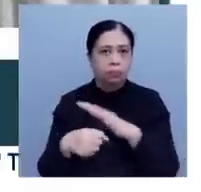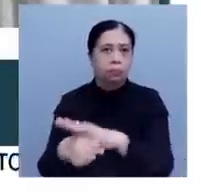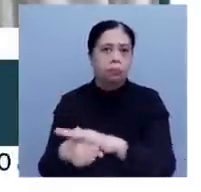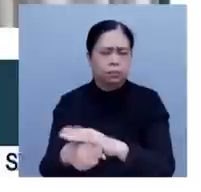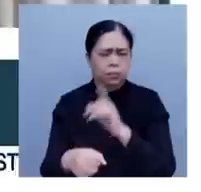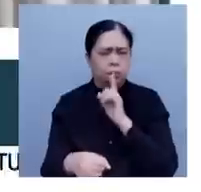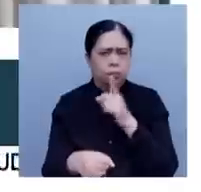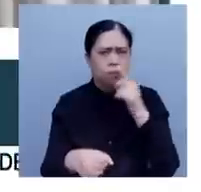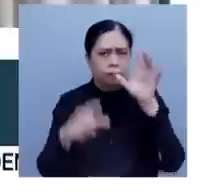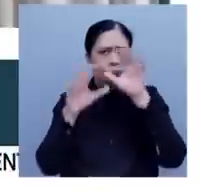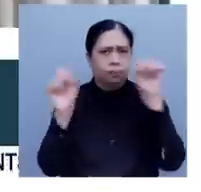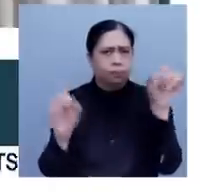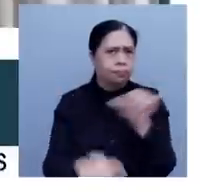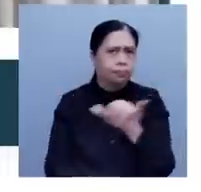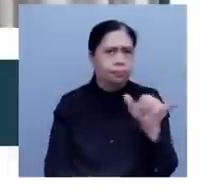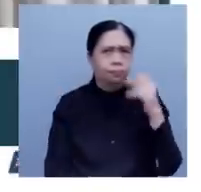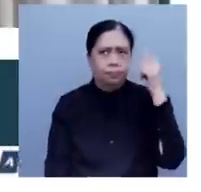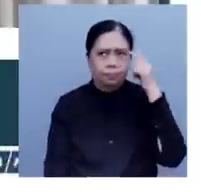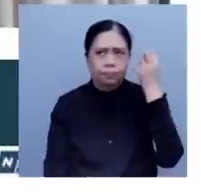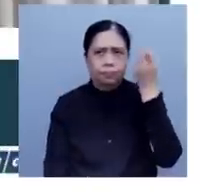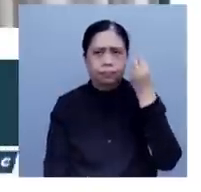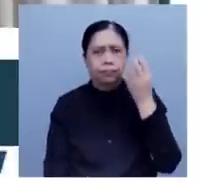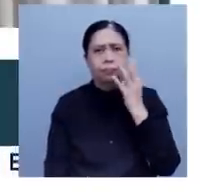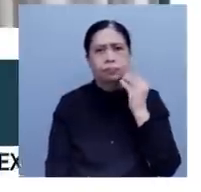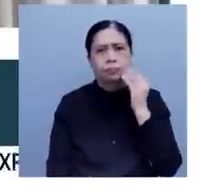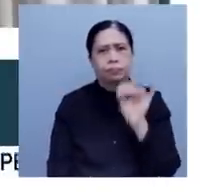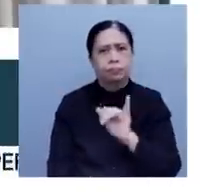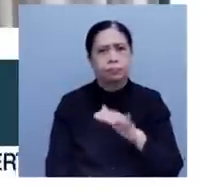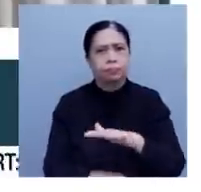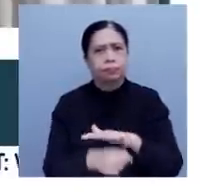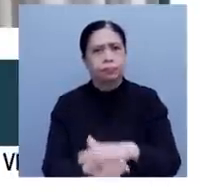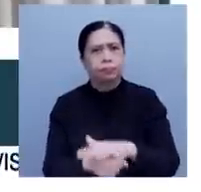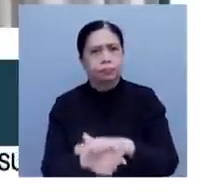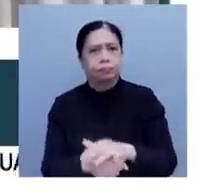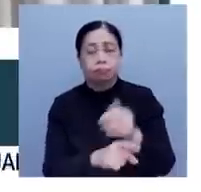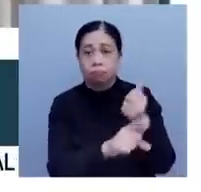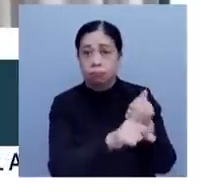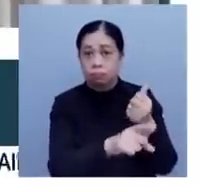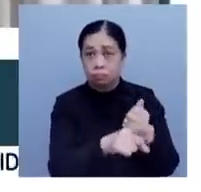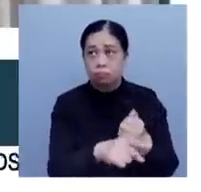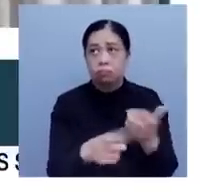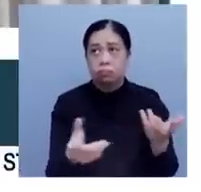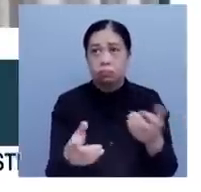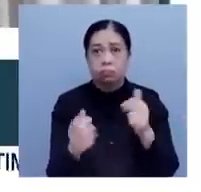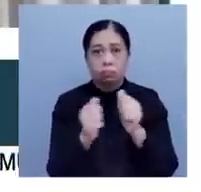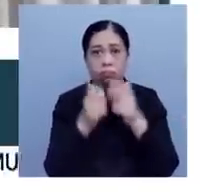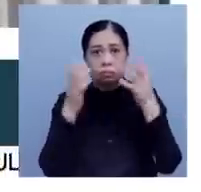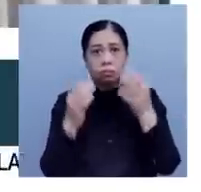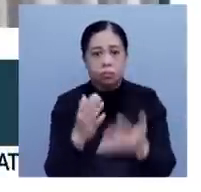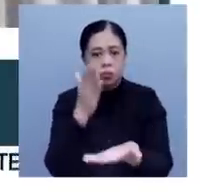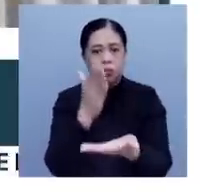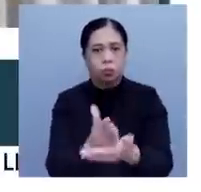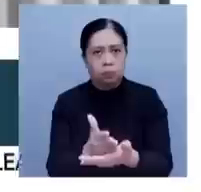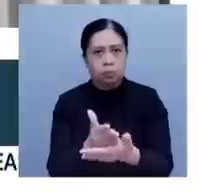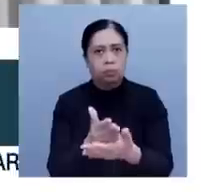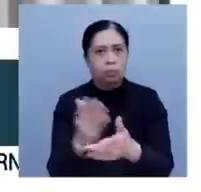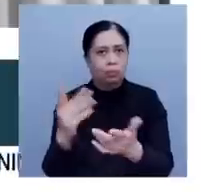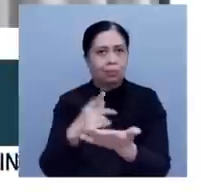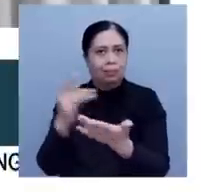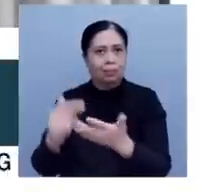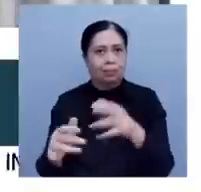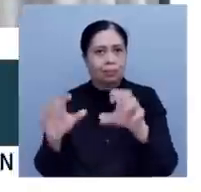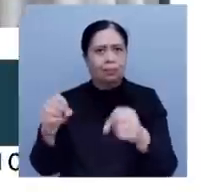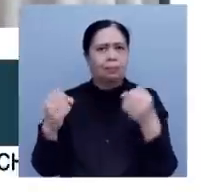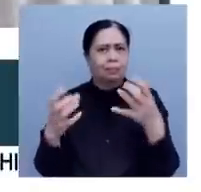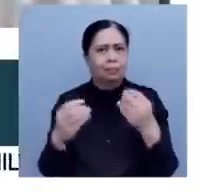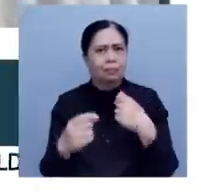sure the President is now experiencing a lot of pressures himself with that decision to stop the reclamation project.